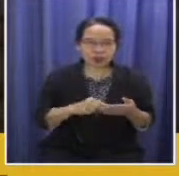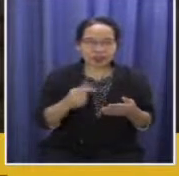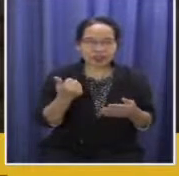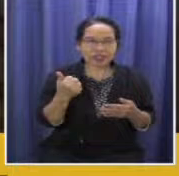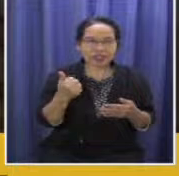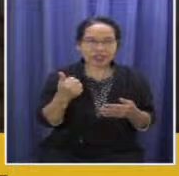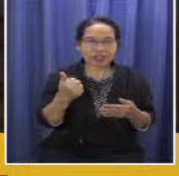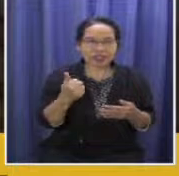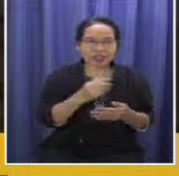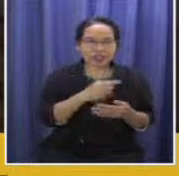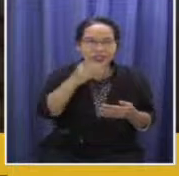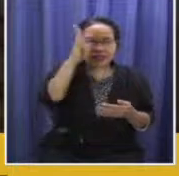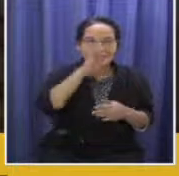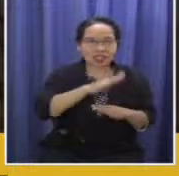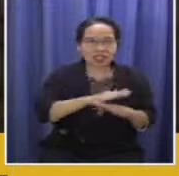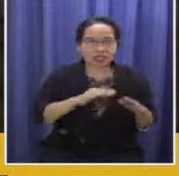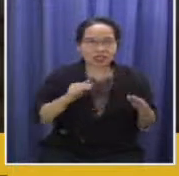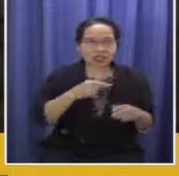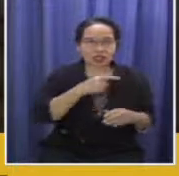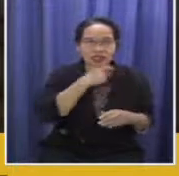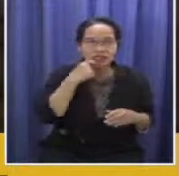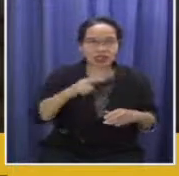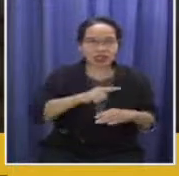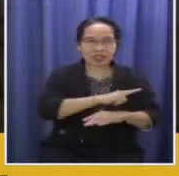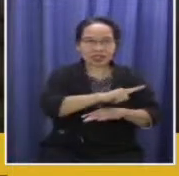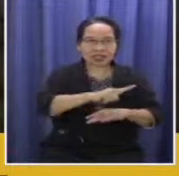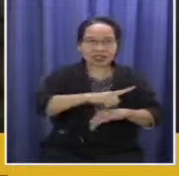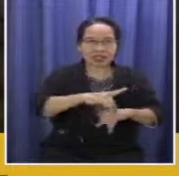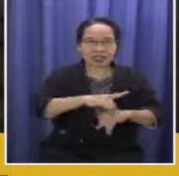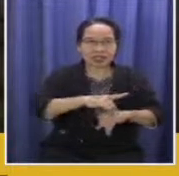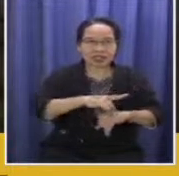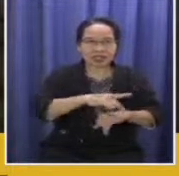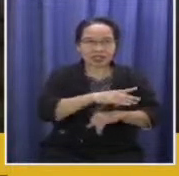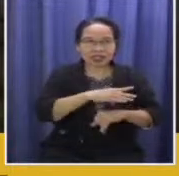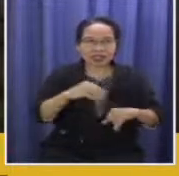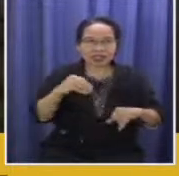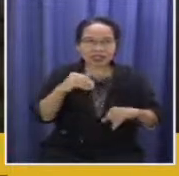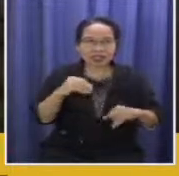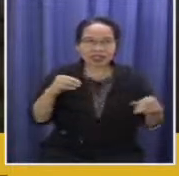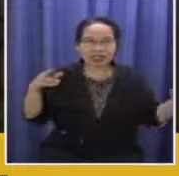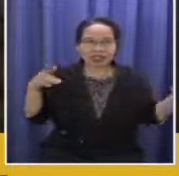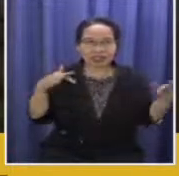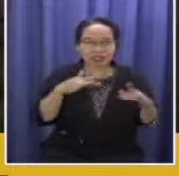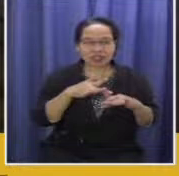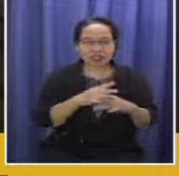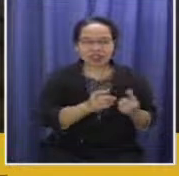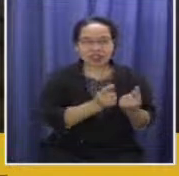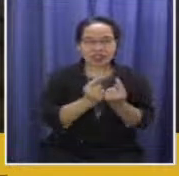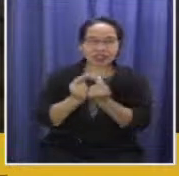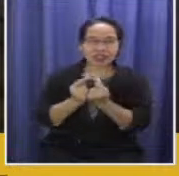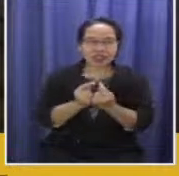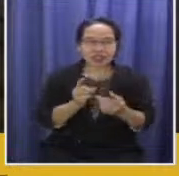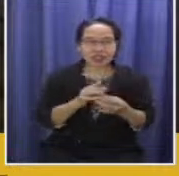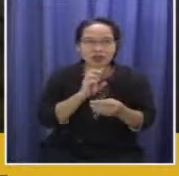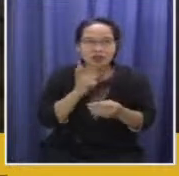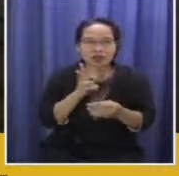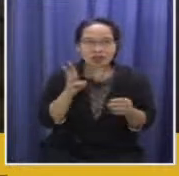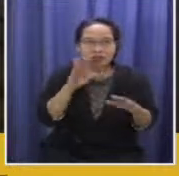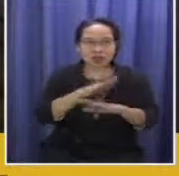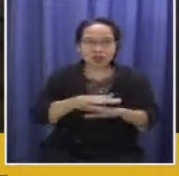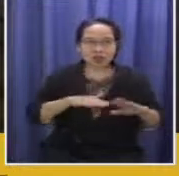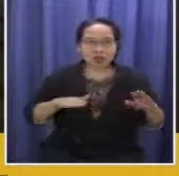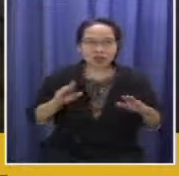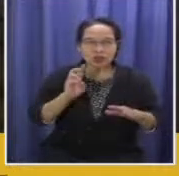10. And God called the dry land earth, and the gathering together of the